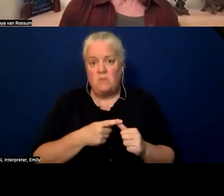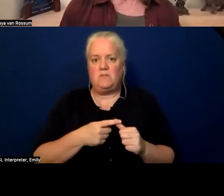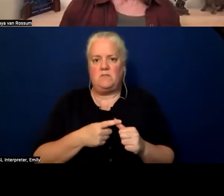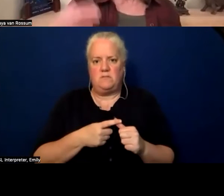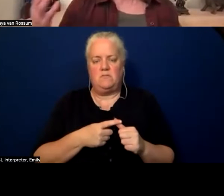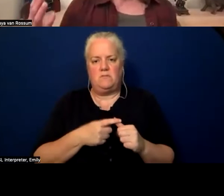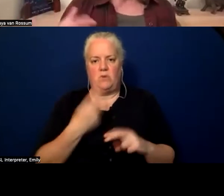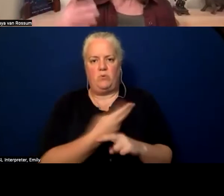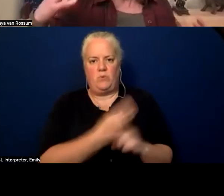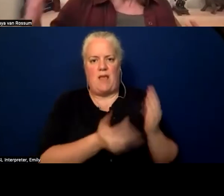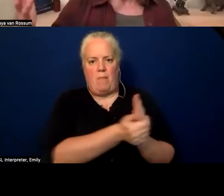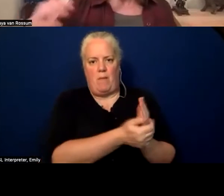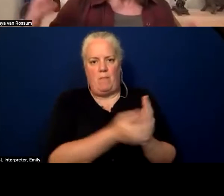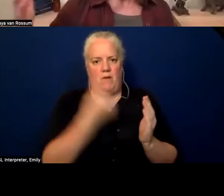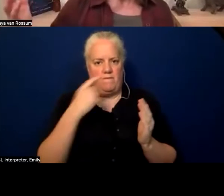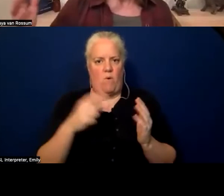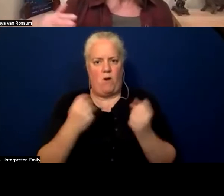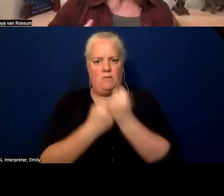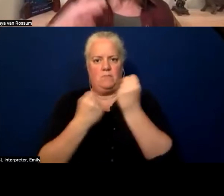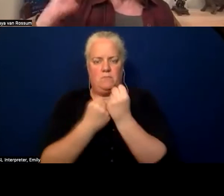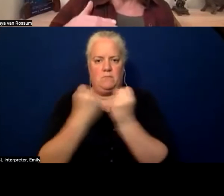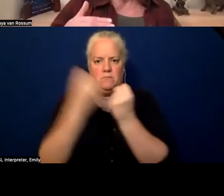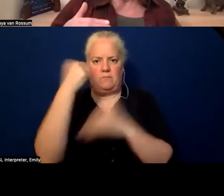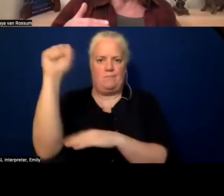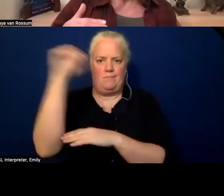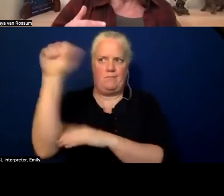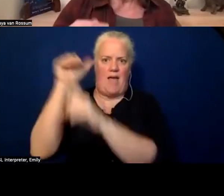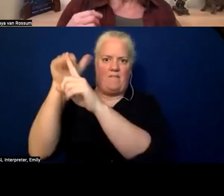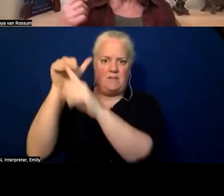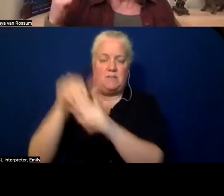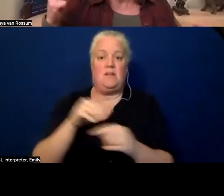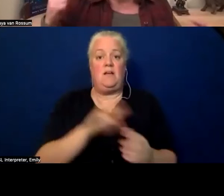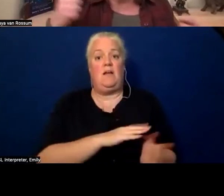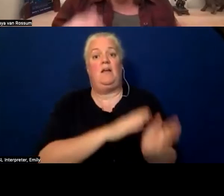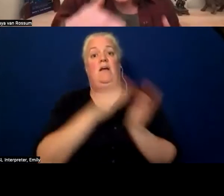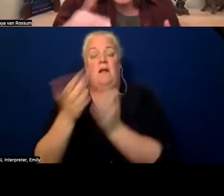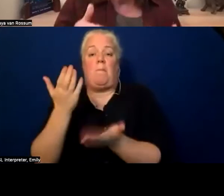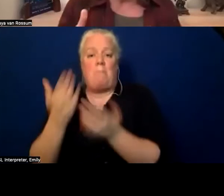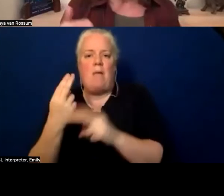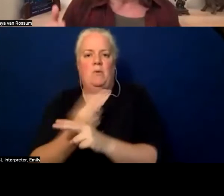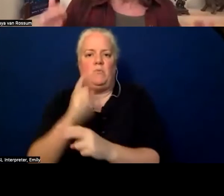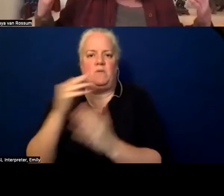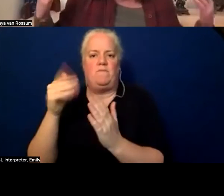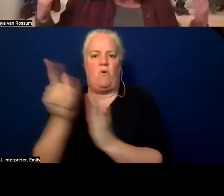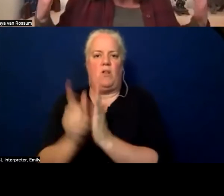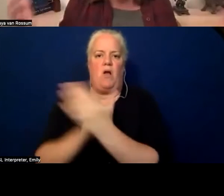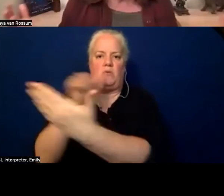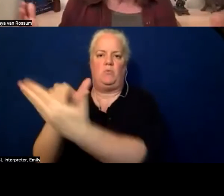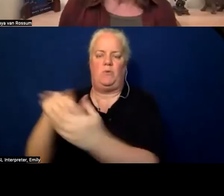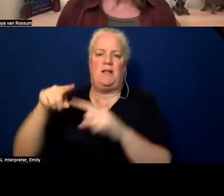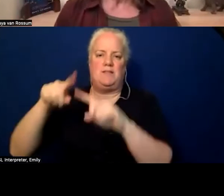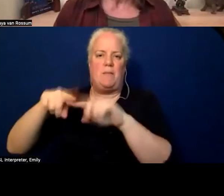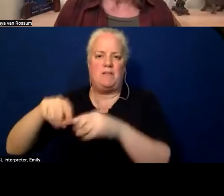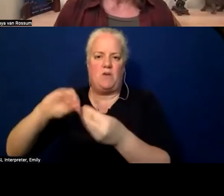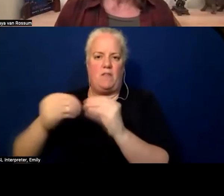situation. And in the second, it may end up being litigation depending on where the number is. And on the advocacy front, one of